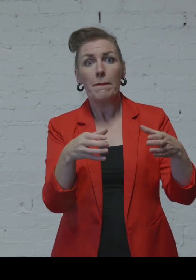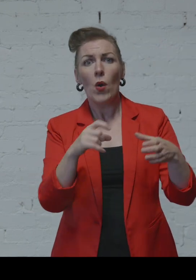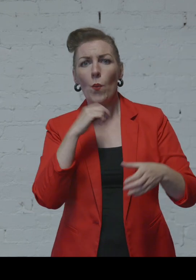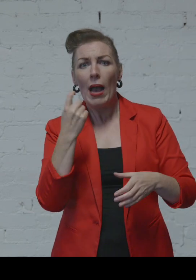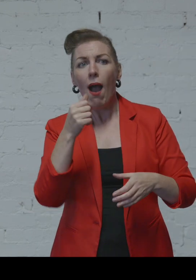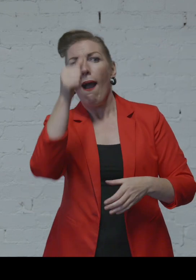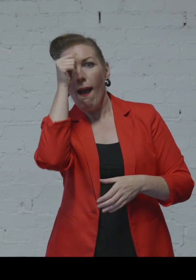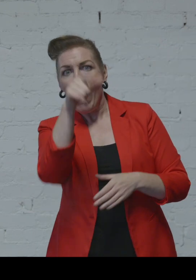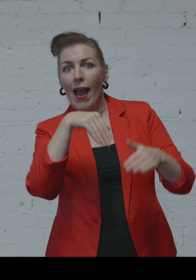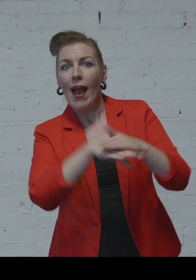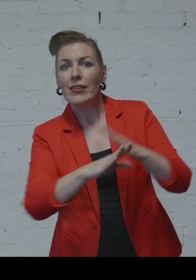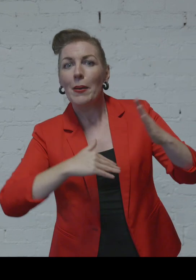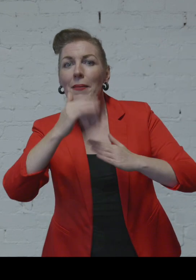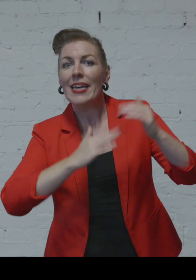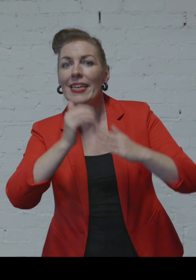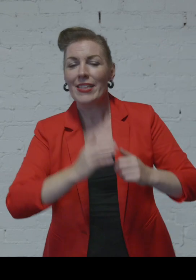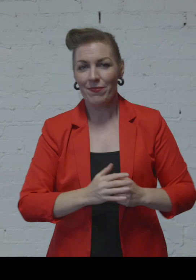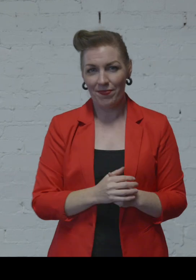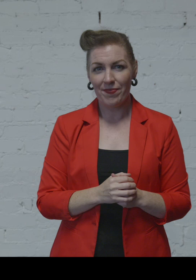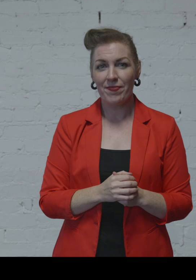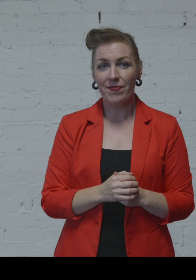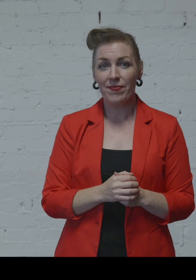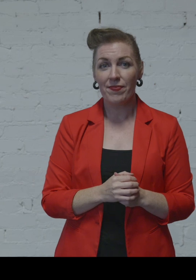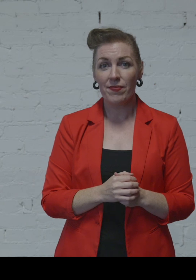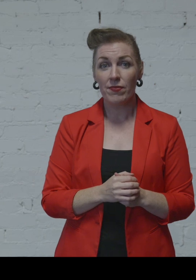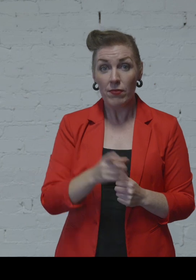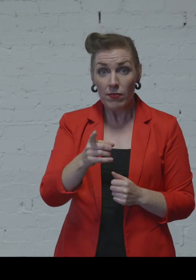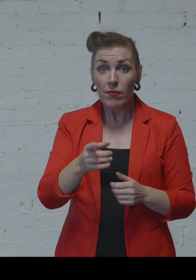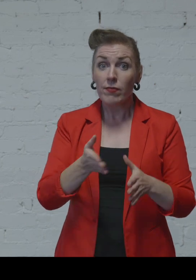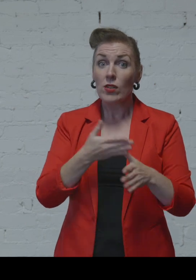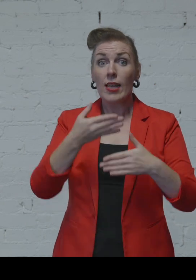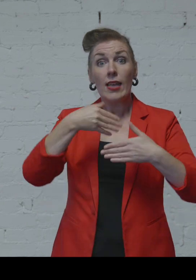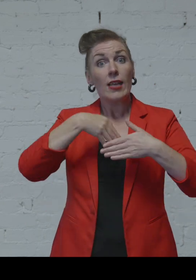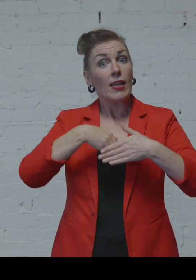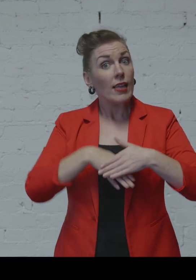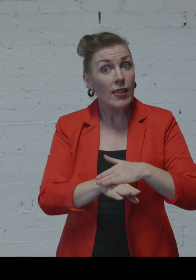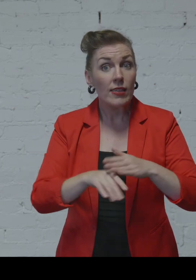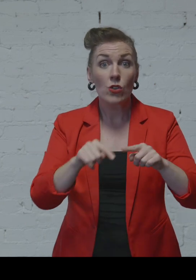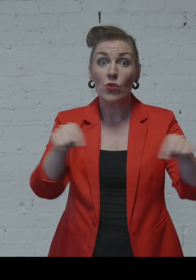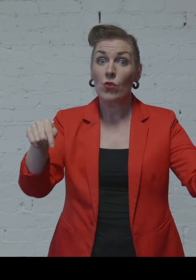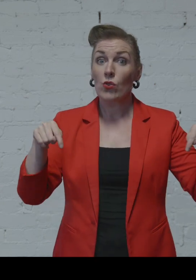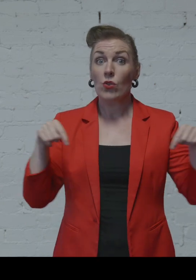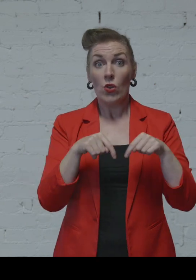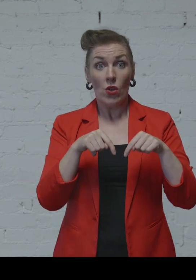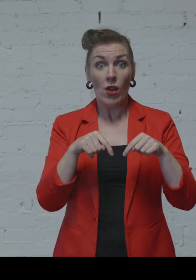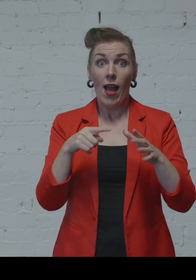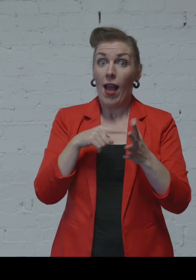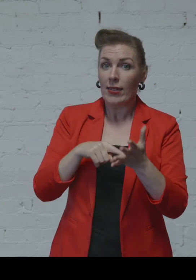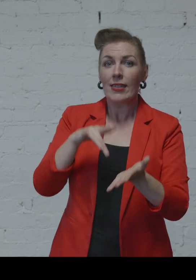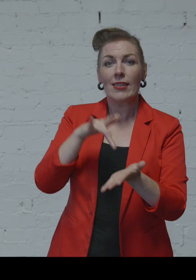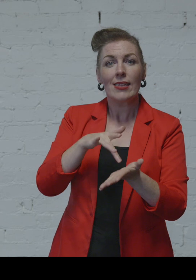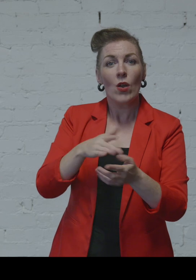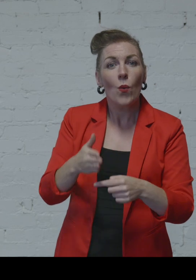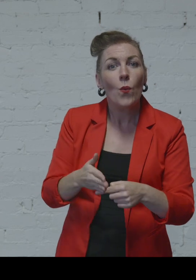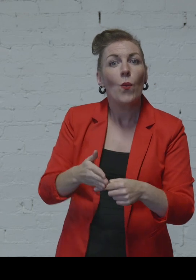building. The main entrance to the Echo Echo Studios is on the city walls in Magazine Street. When you enter the building,